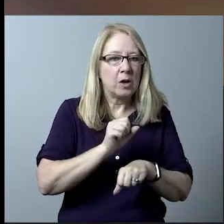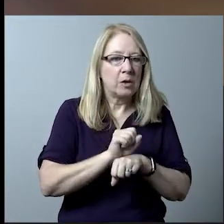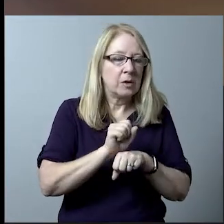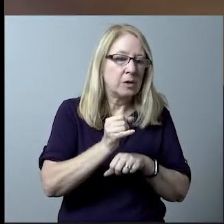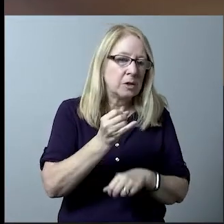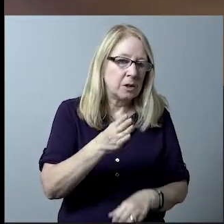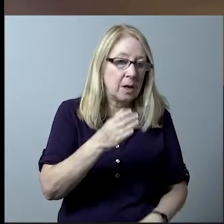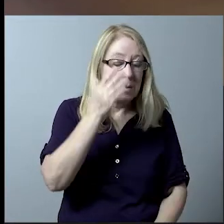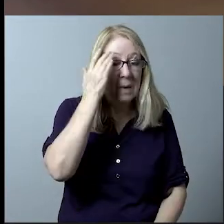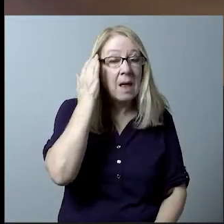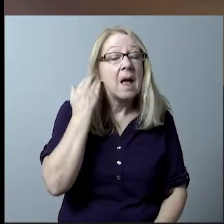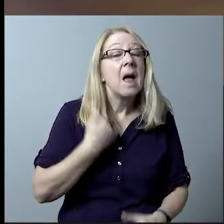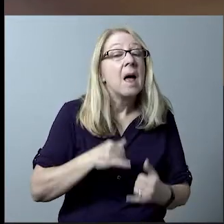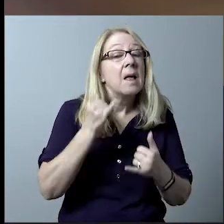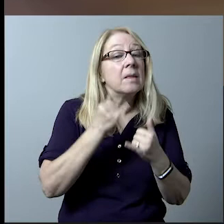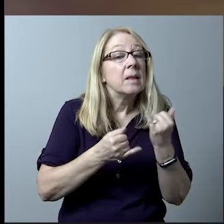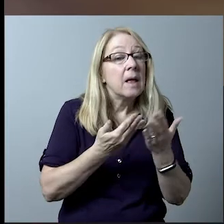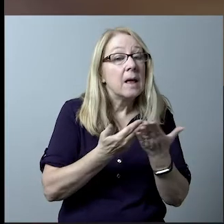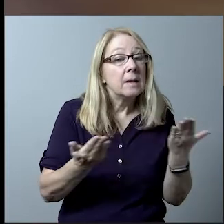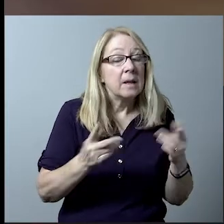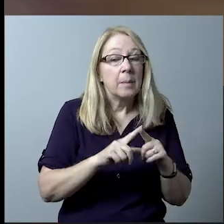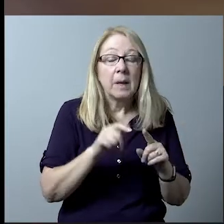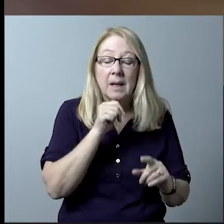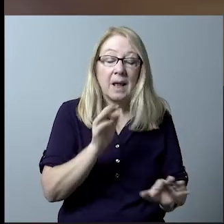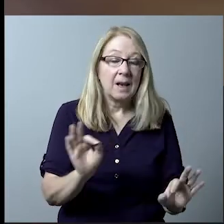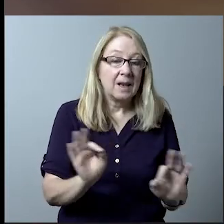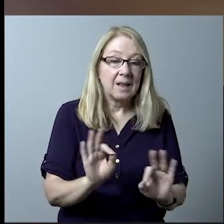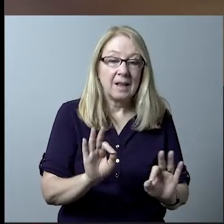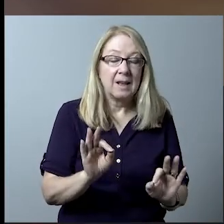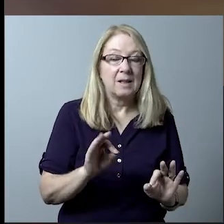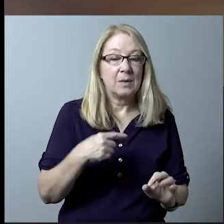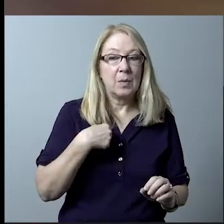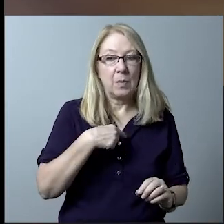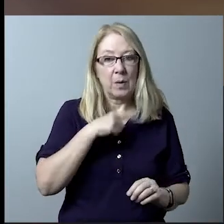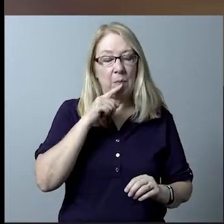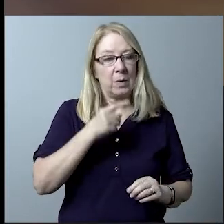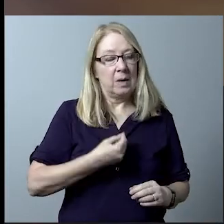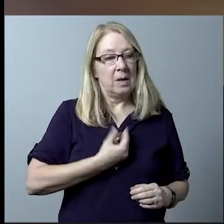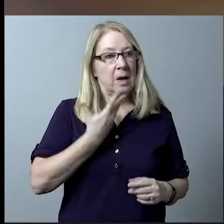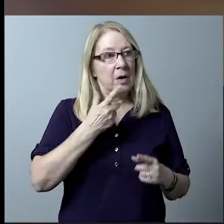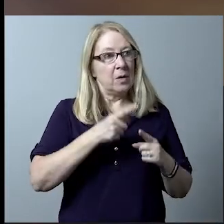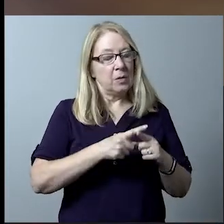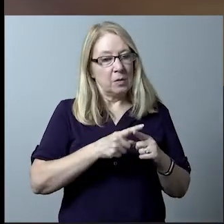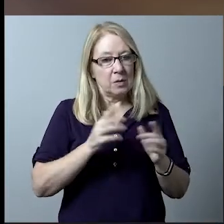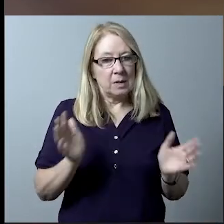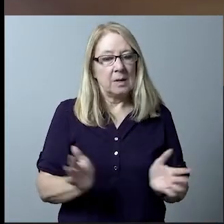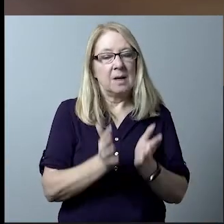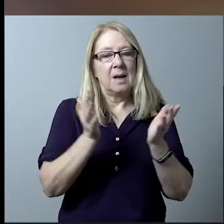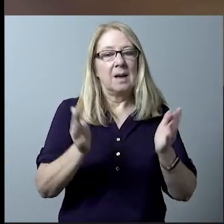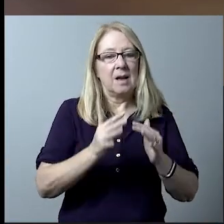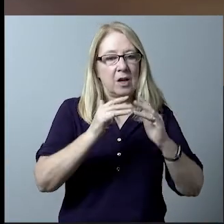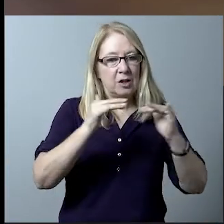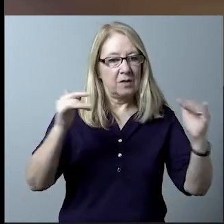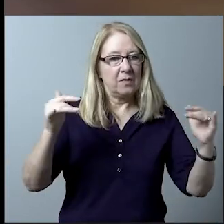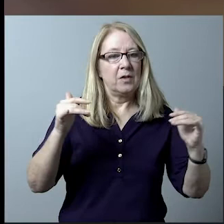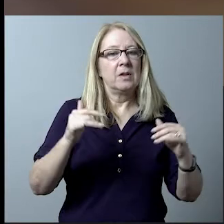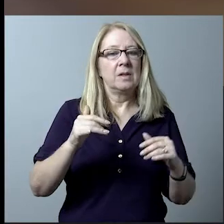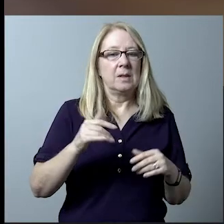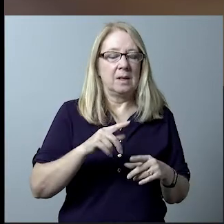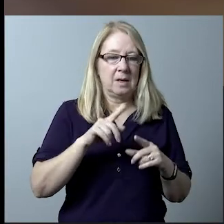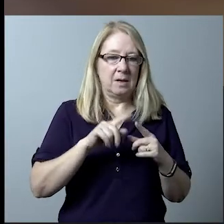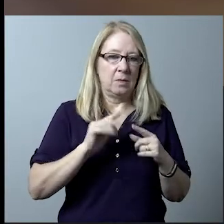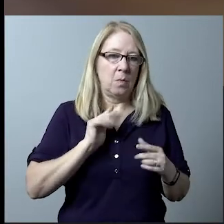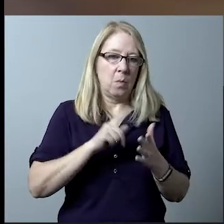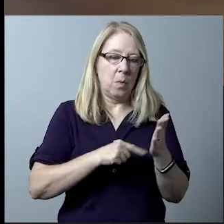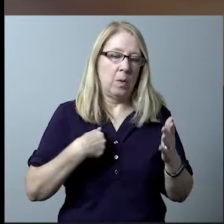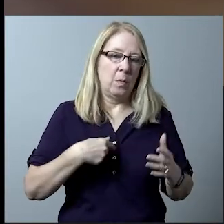titles. The last thing, but certainly not the least, that we aspire to do is to continue to push diversity, equity, and